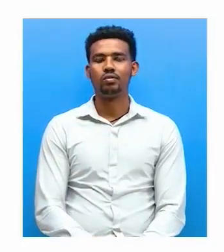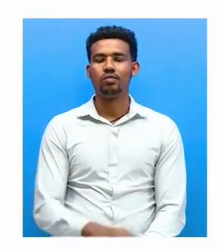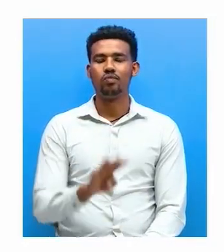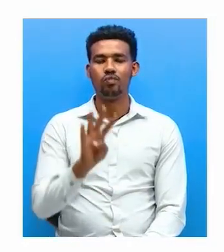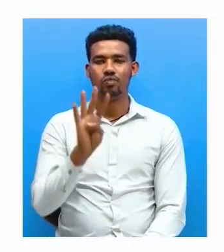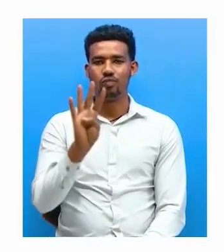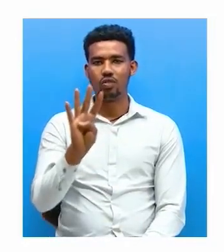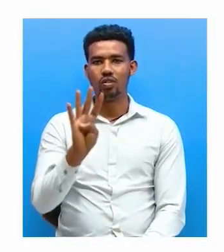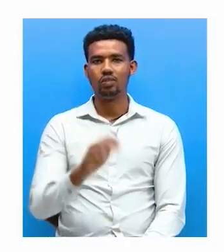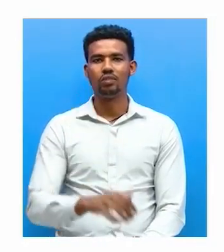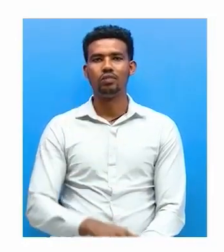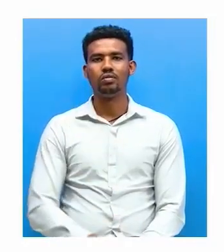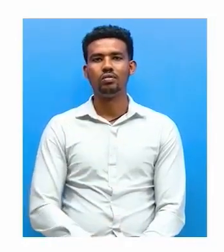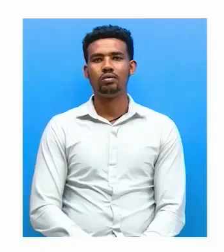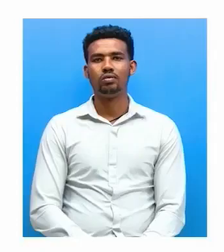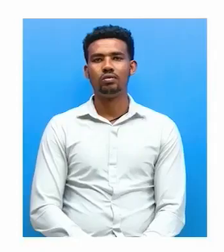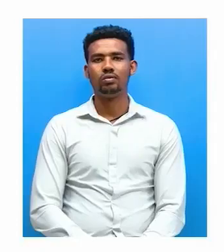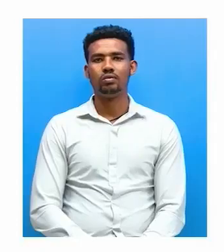4.